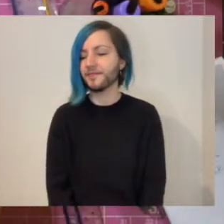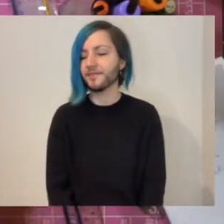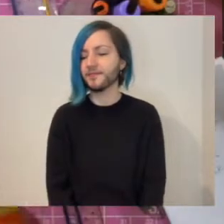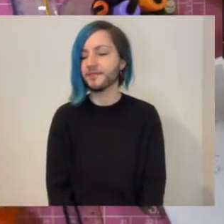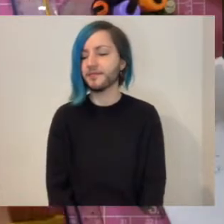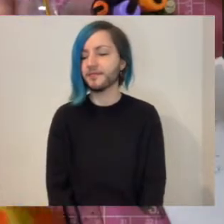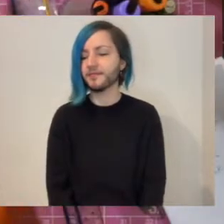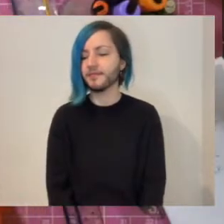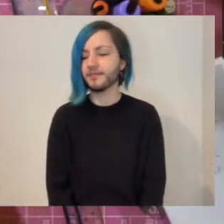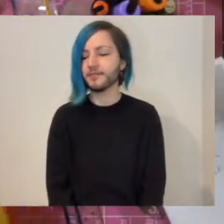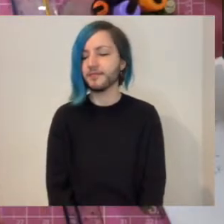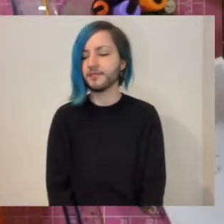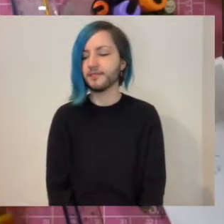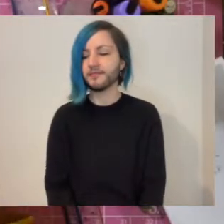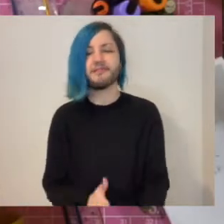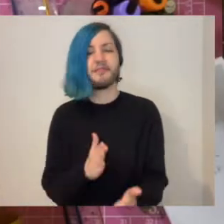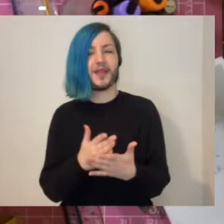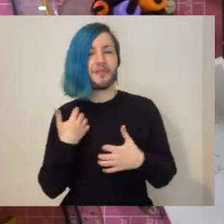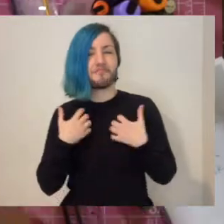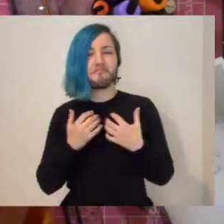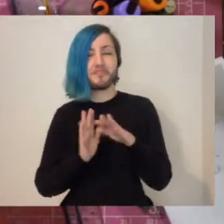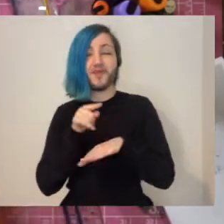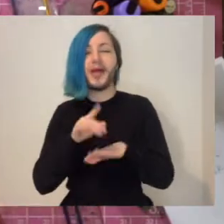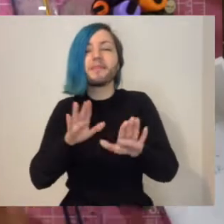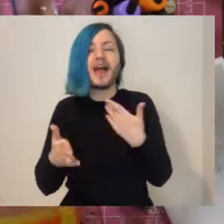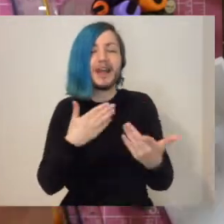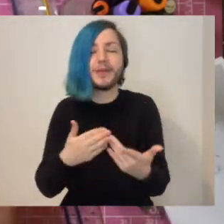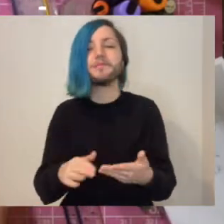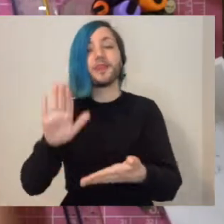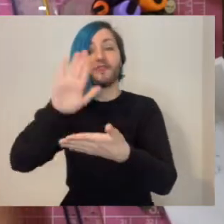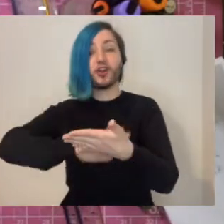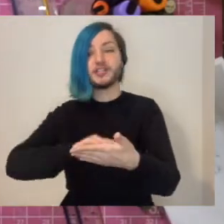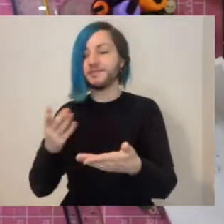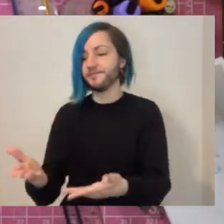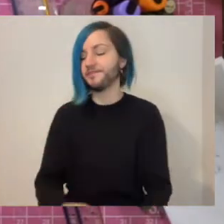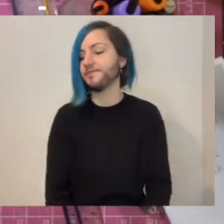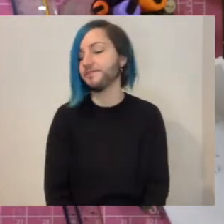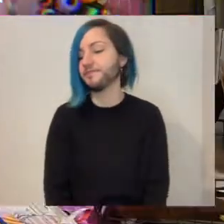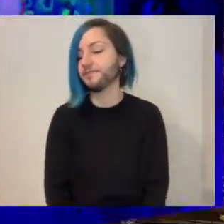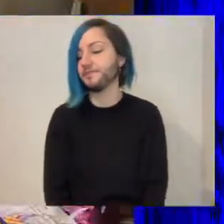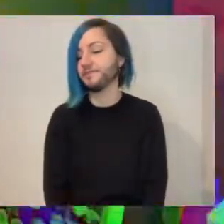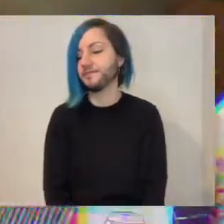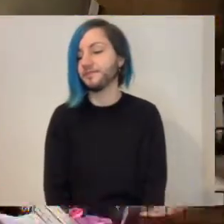I kind of like, that's I think it's quite exciting. But anyway, this is the actual textile truck.